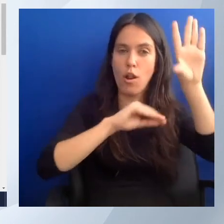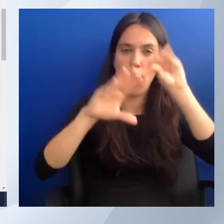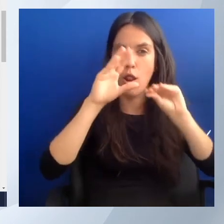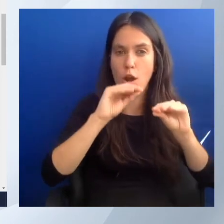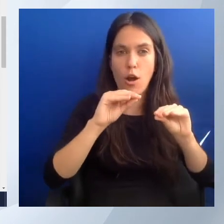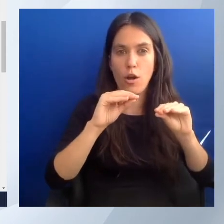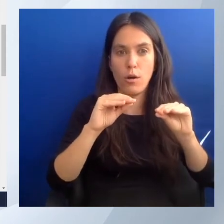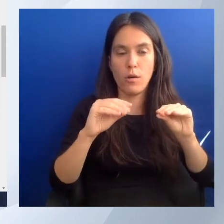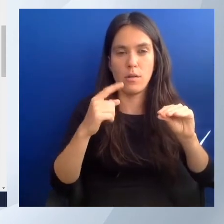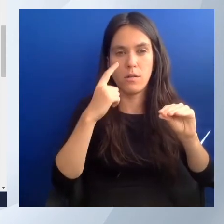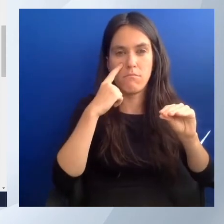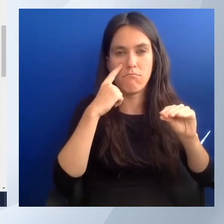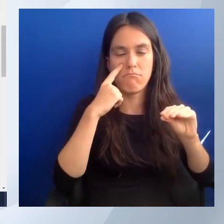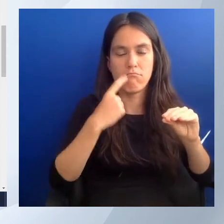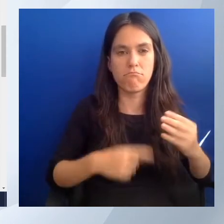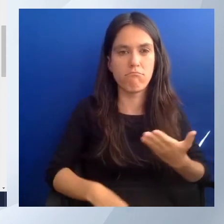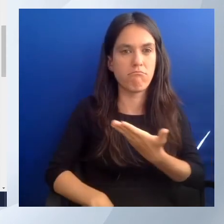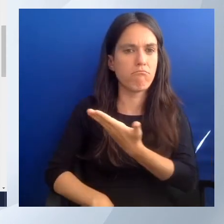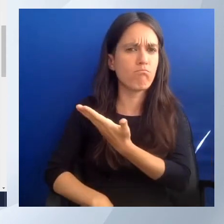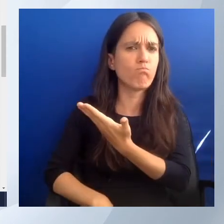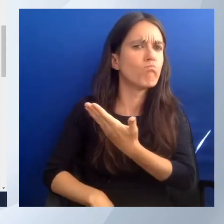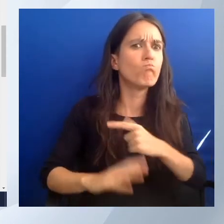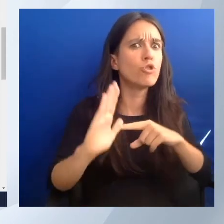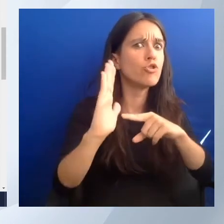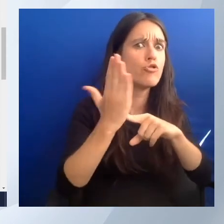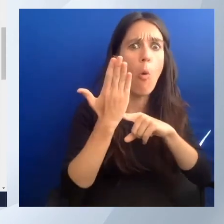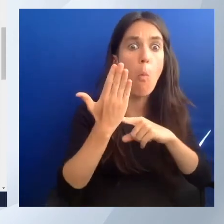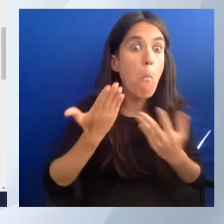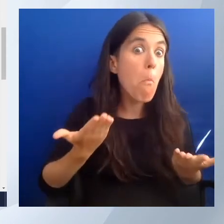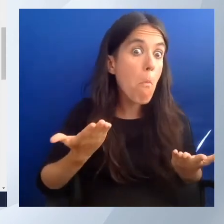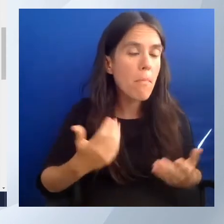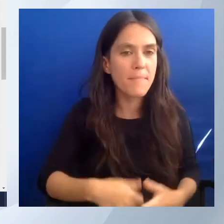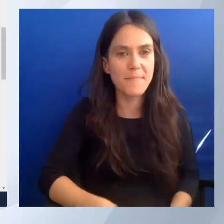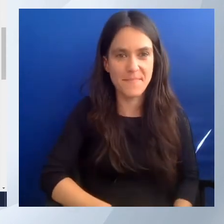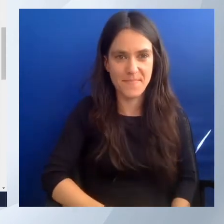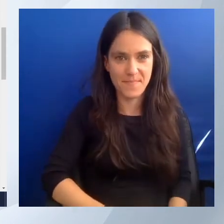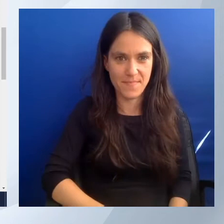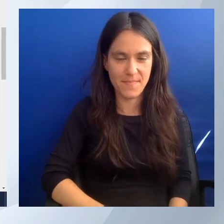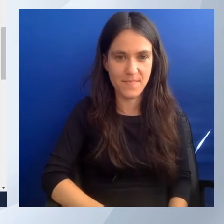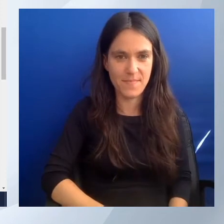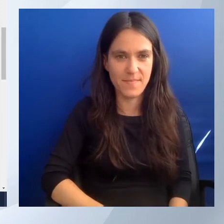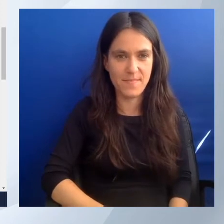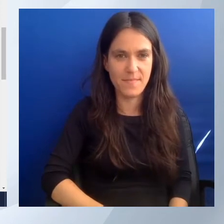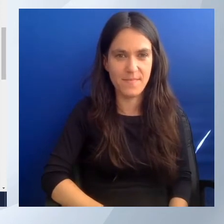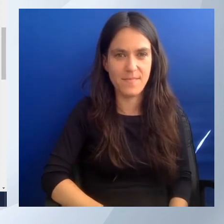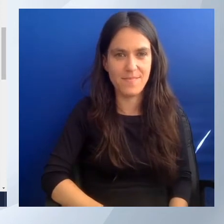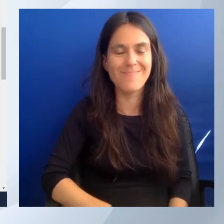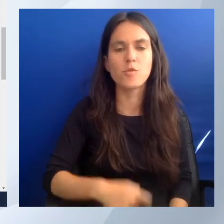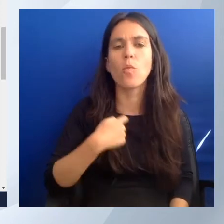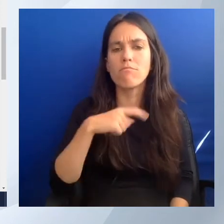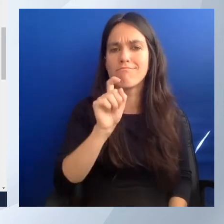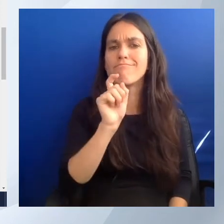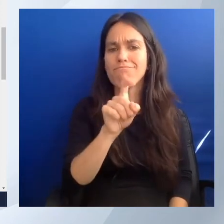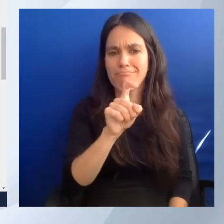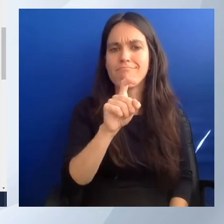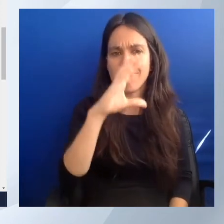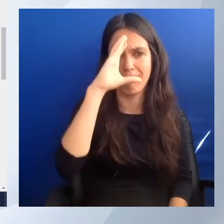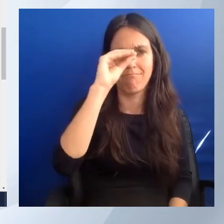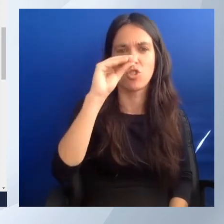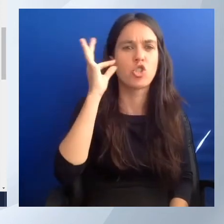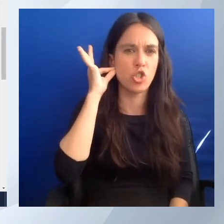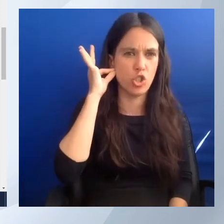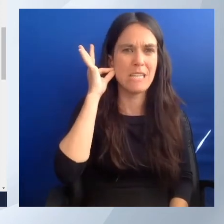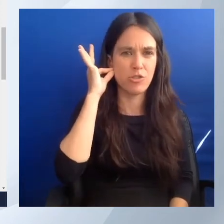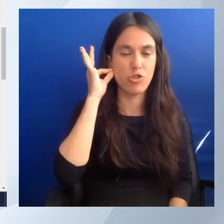see, show me, is it going to work? Again, I'm selecting the gender as the